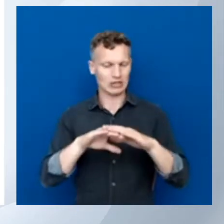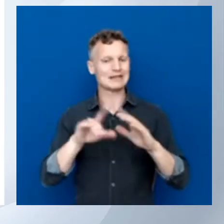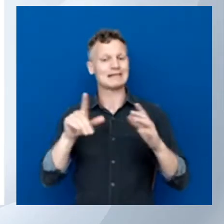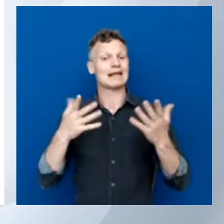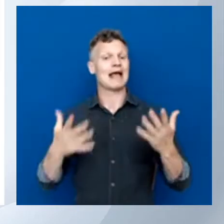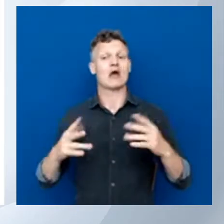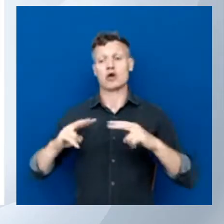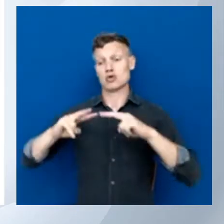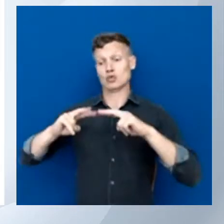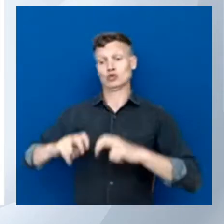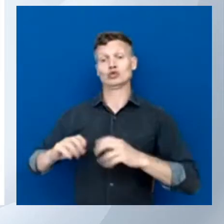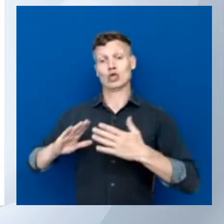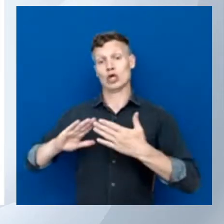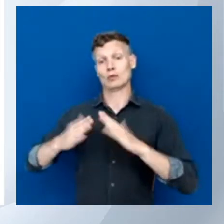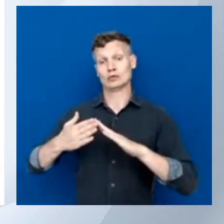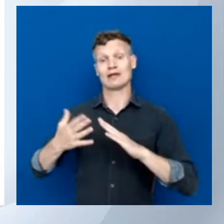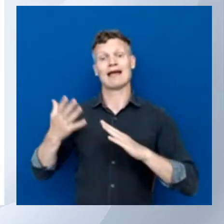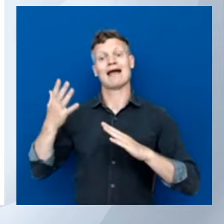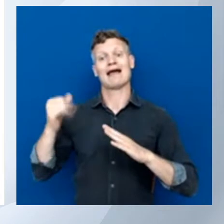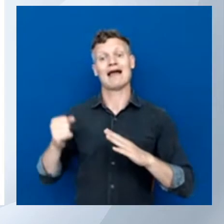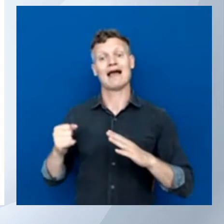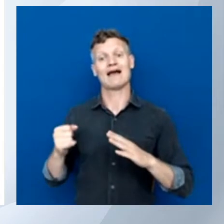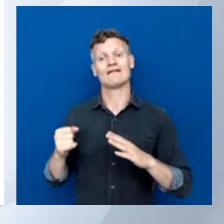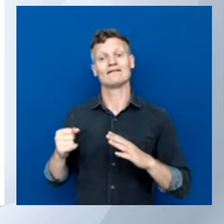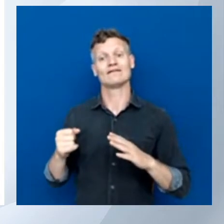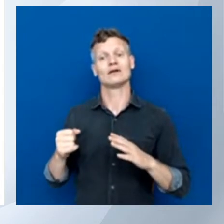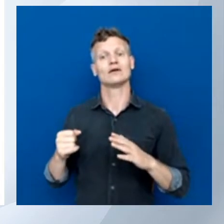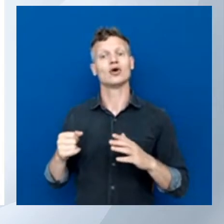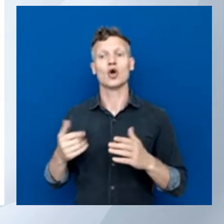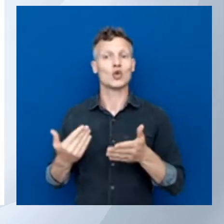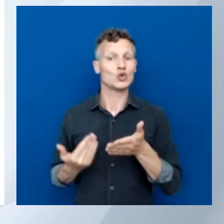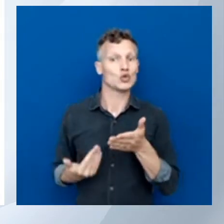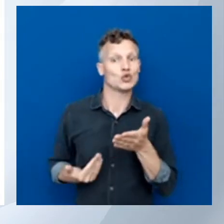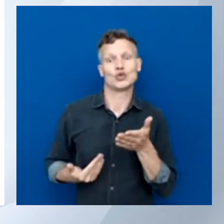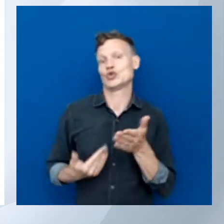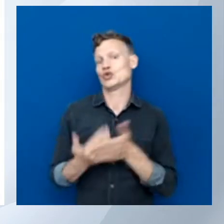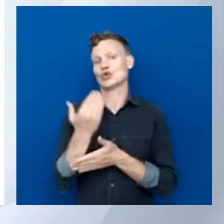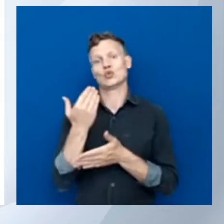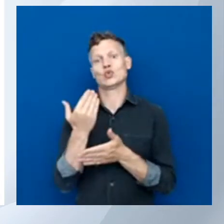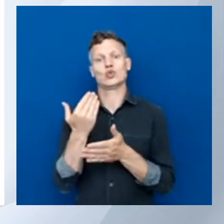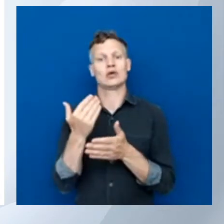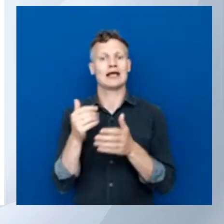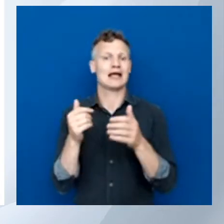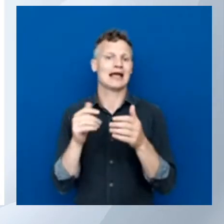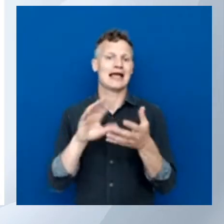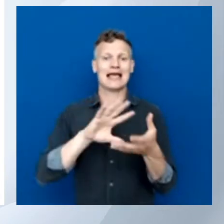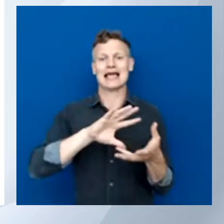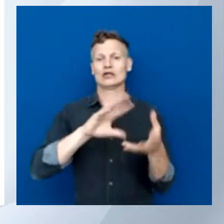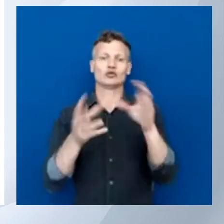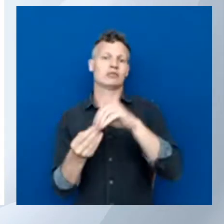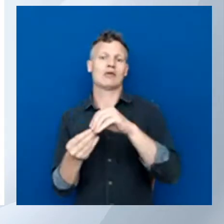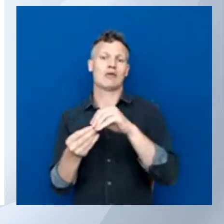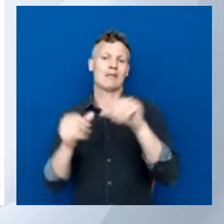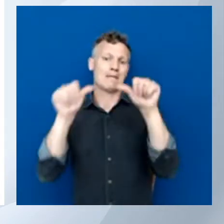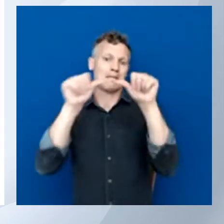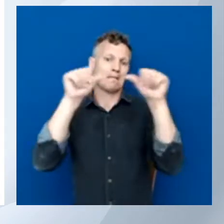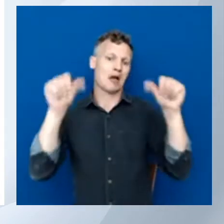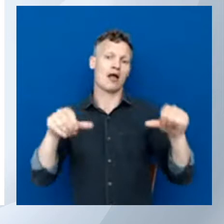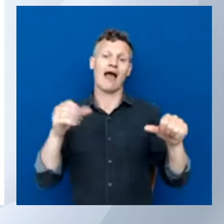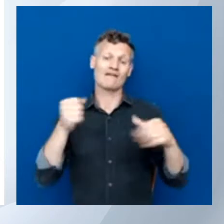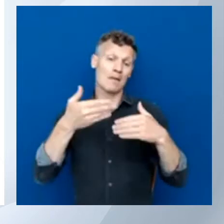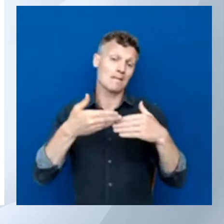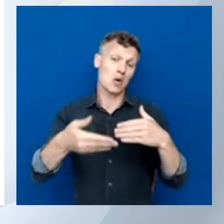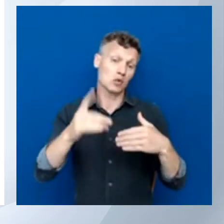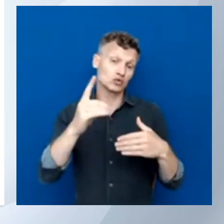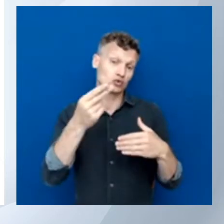this state-of-the-art interpretable models, ranging from post hoc analysis to plugins during